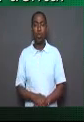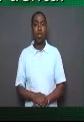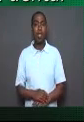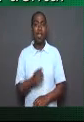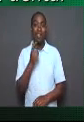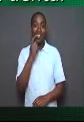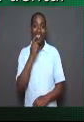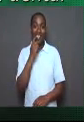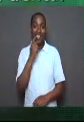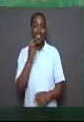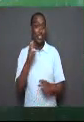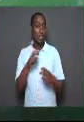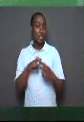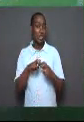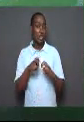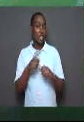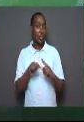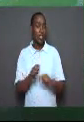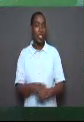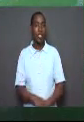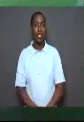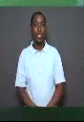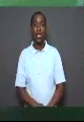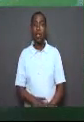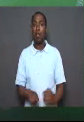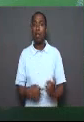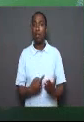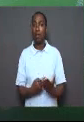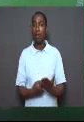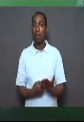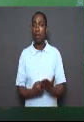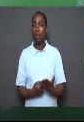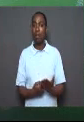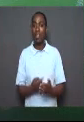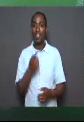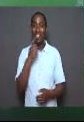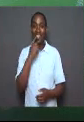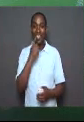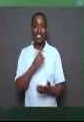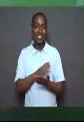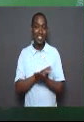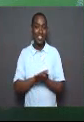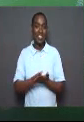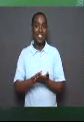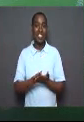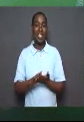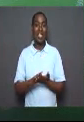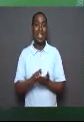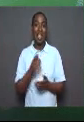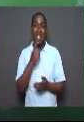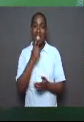dental problems. This involves cleaning the teeth and